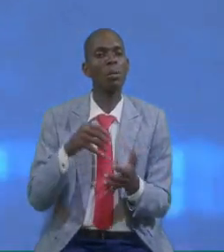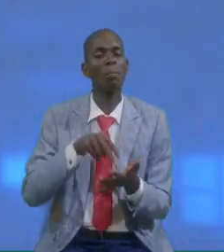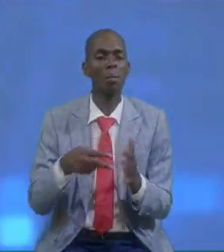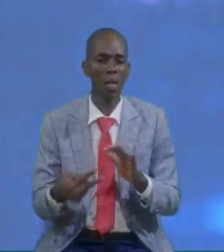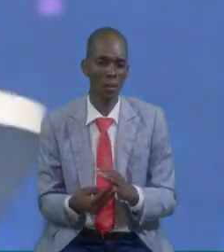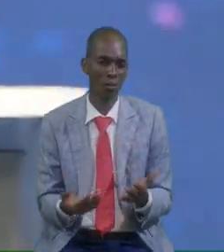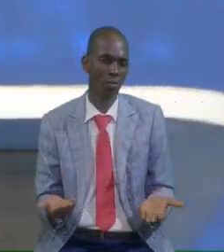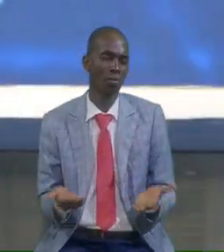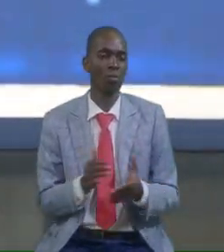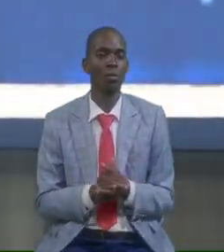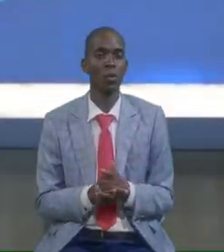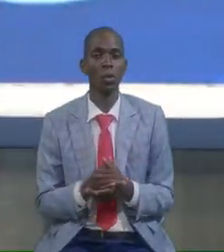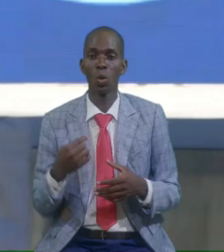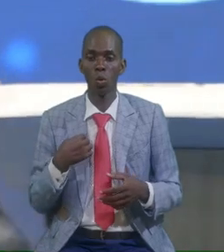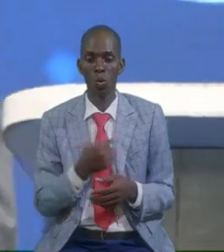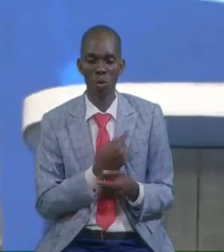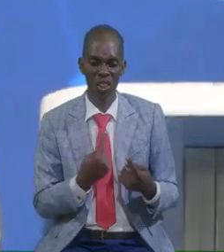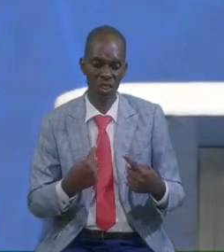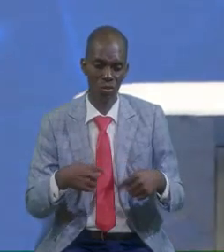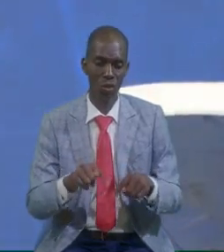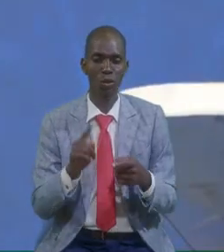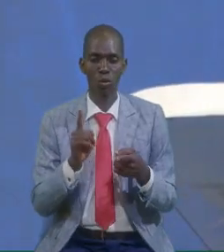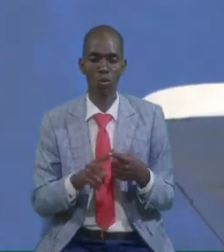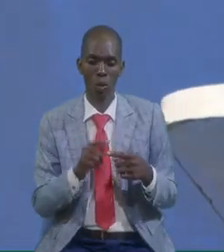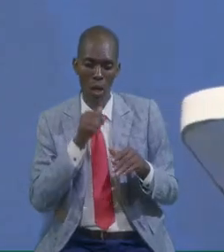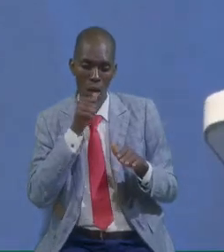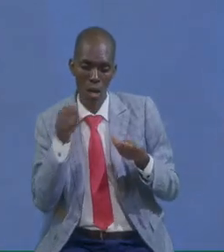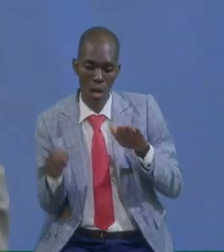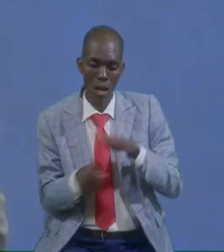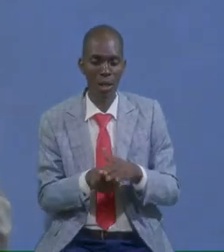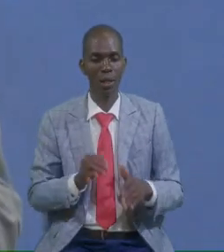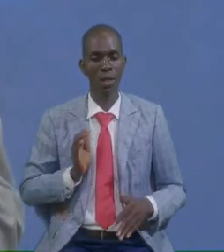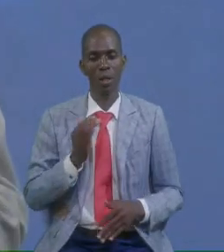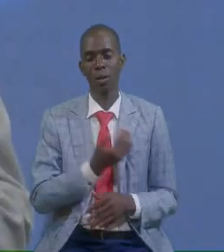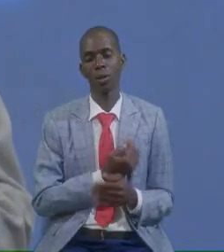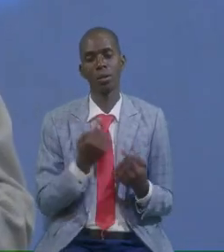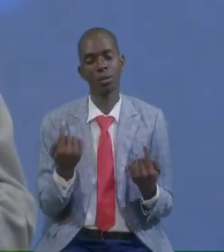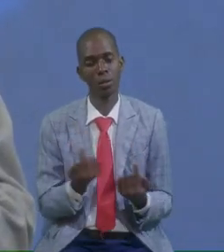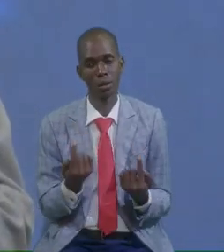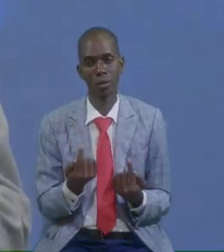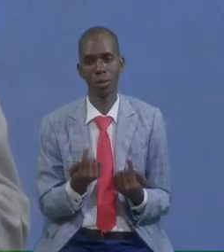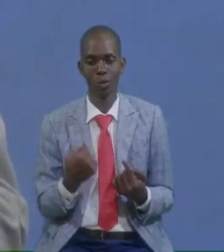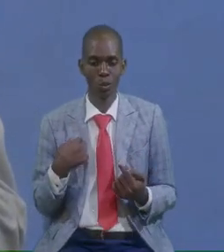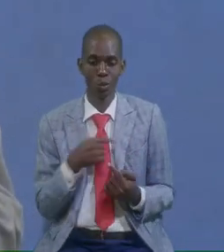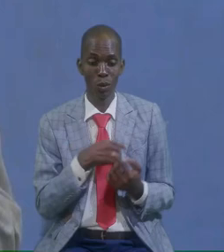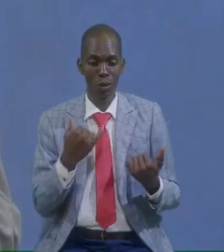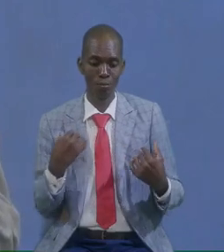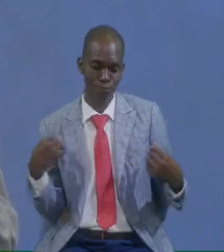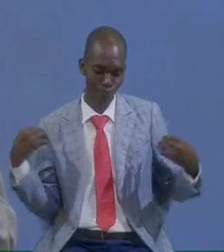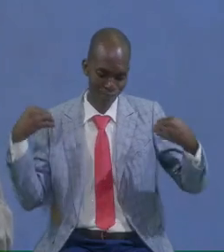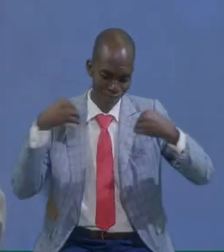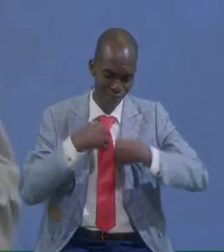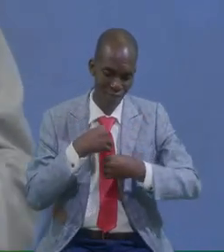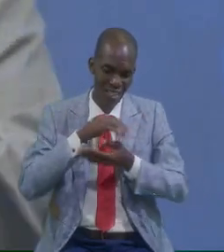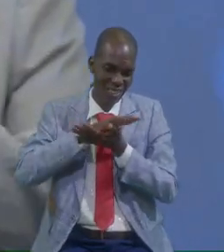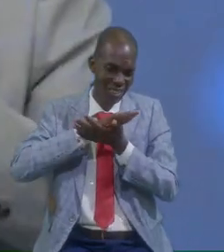we try to cover our sin. And we dress nice. We look